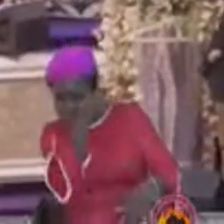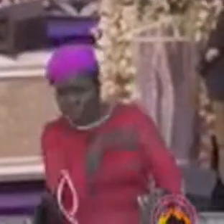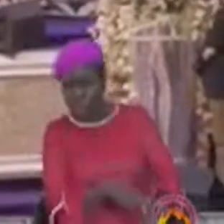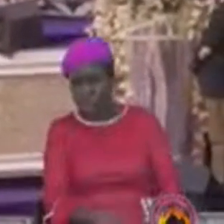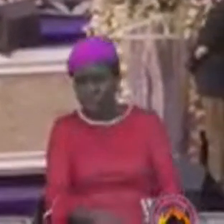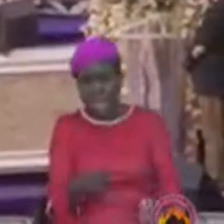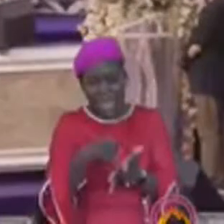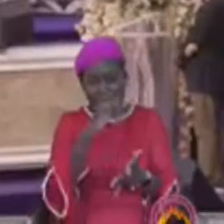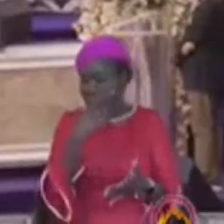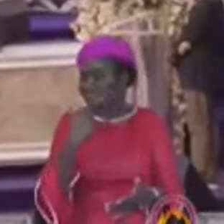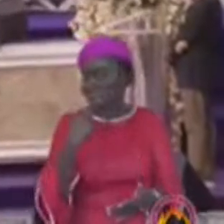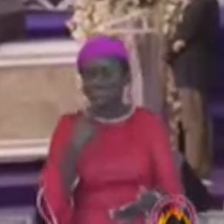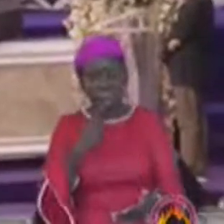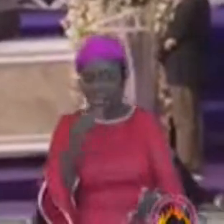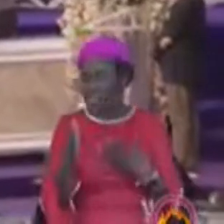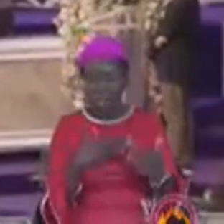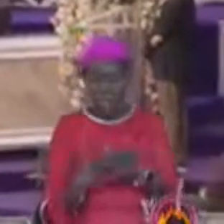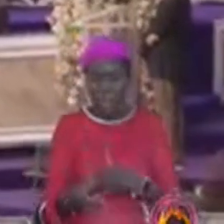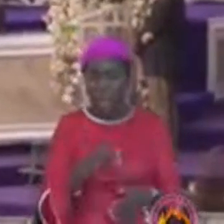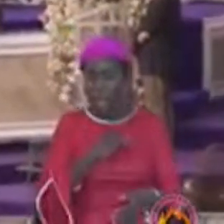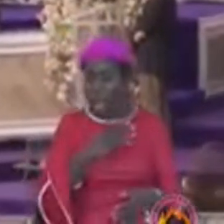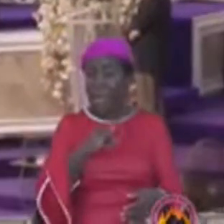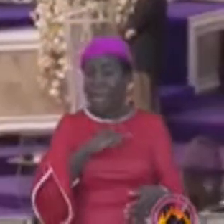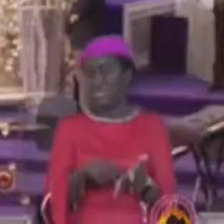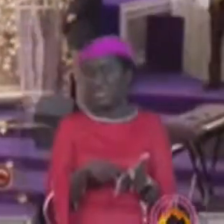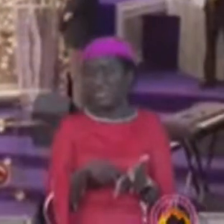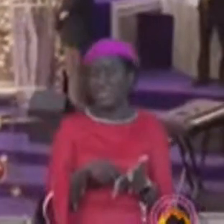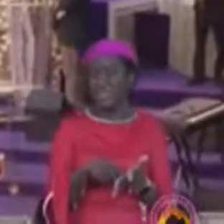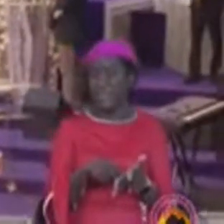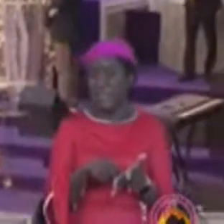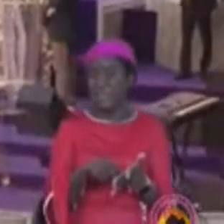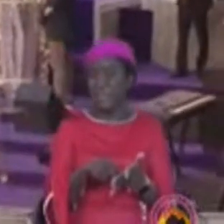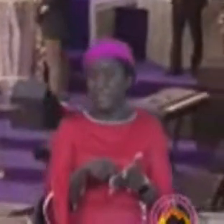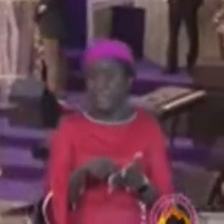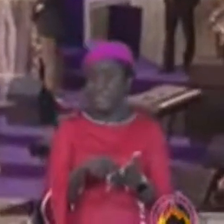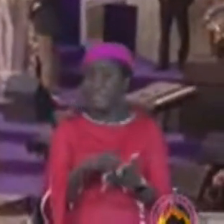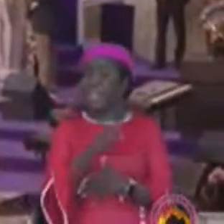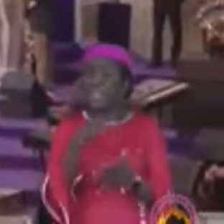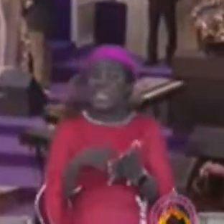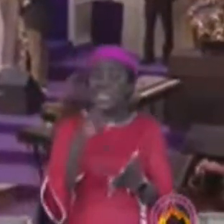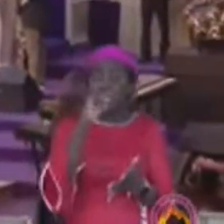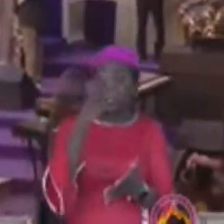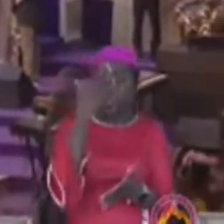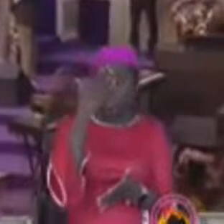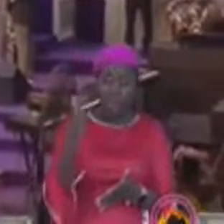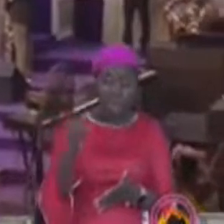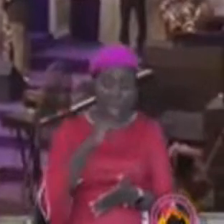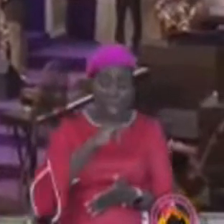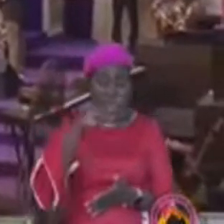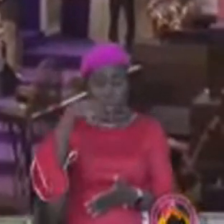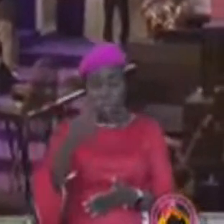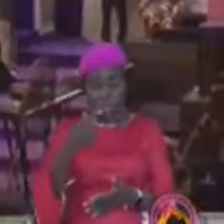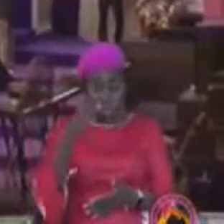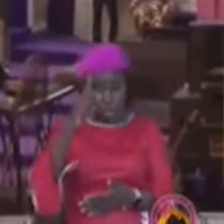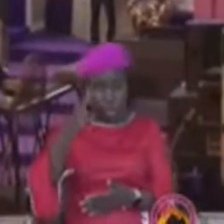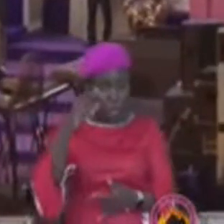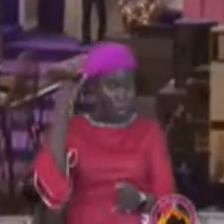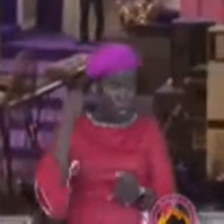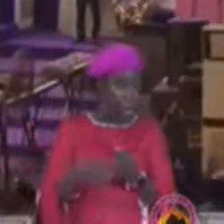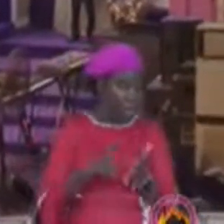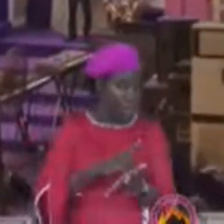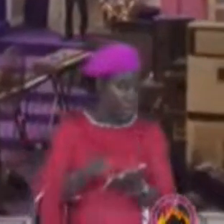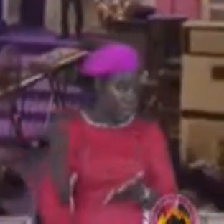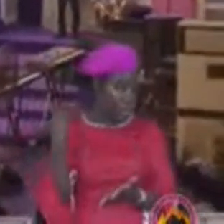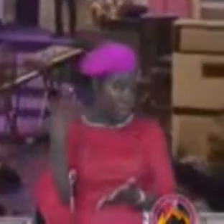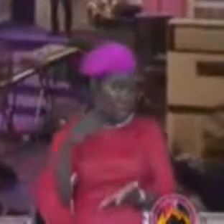matter. And I want you to understand this very, very well. And this is why I was telling you the other week, last week,